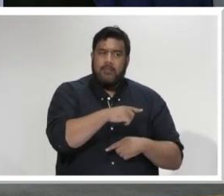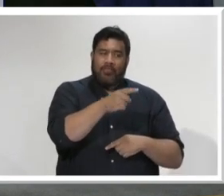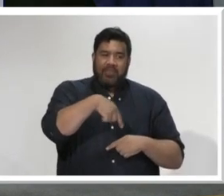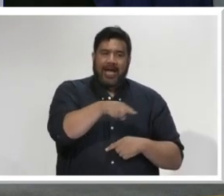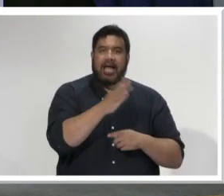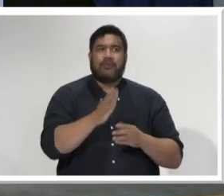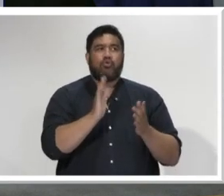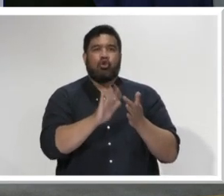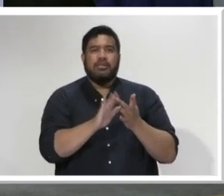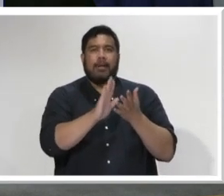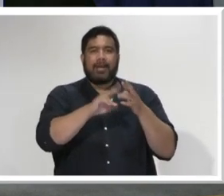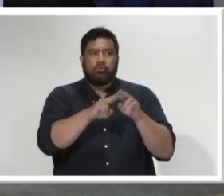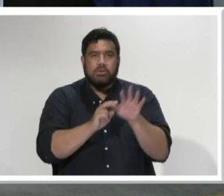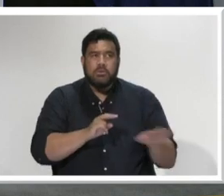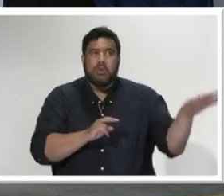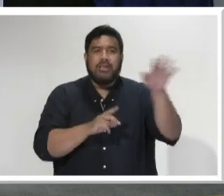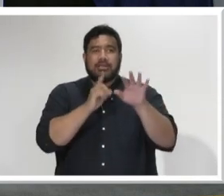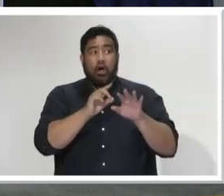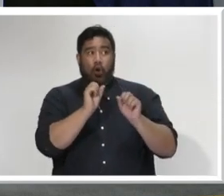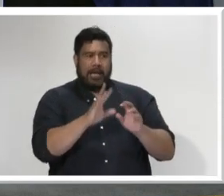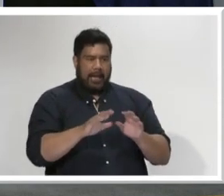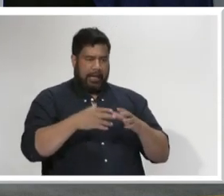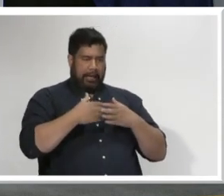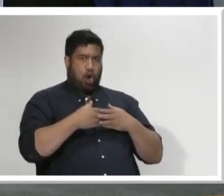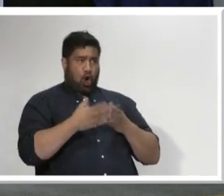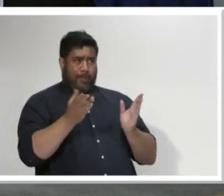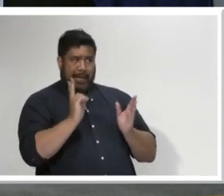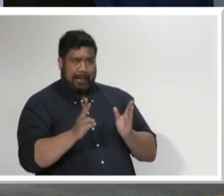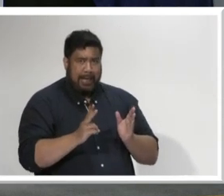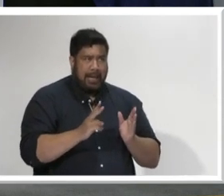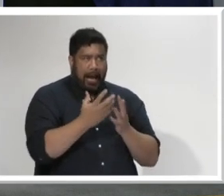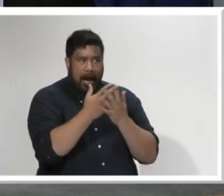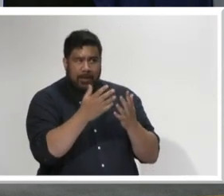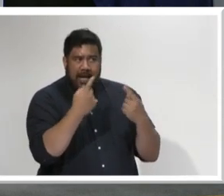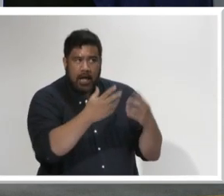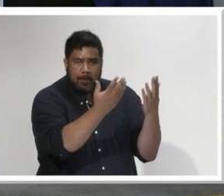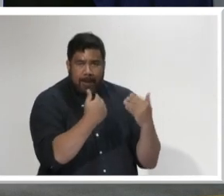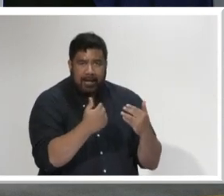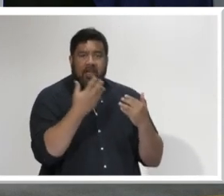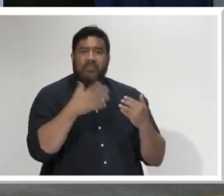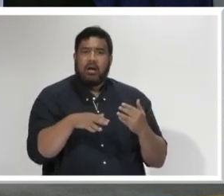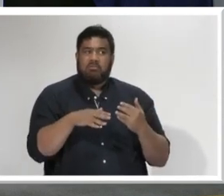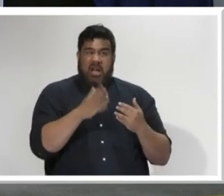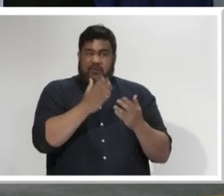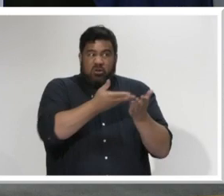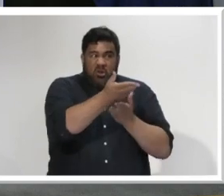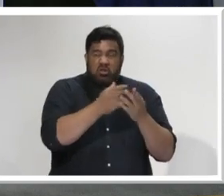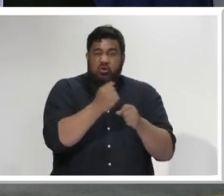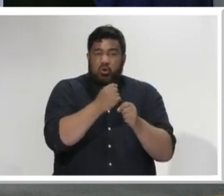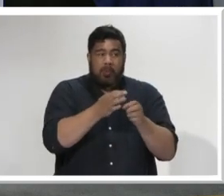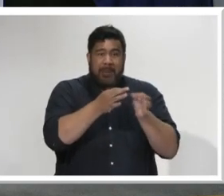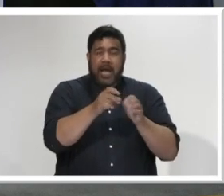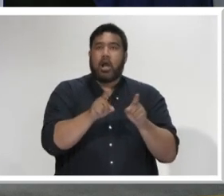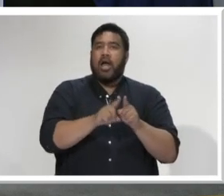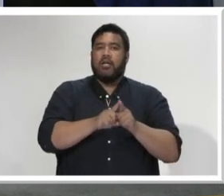parent groups, determine how many will be coming back into early childhood education, then start planning, like for instance, if they have staggered drop-offs and